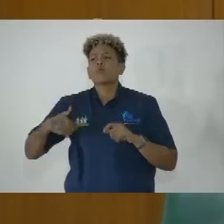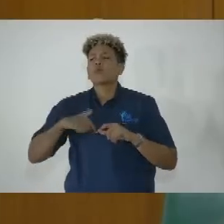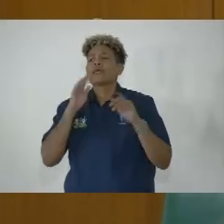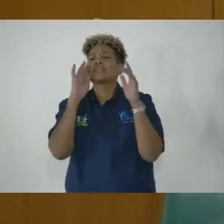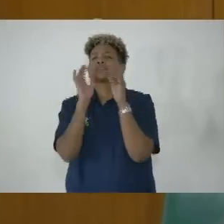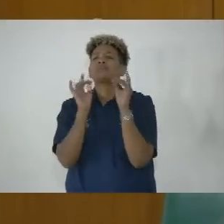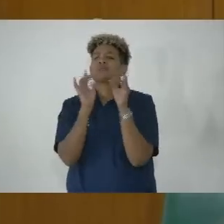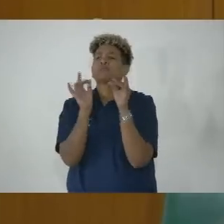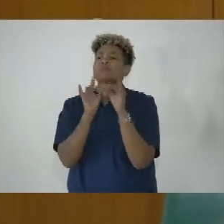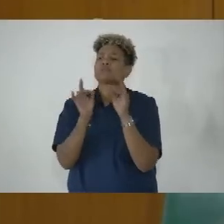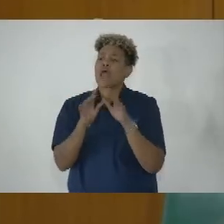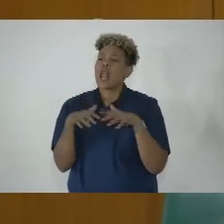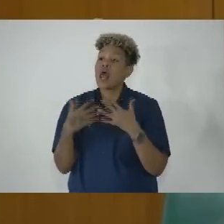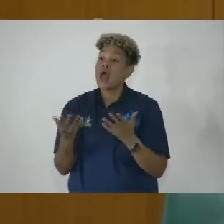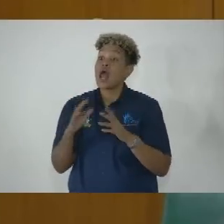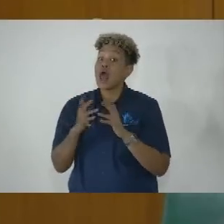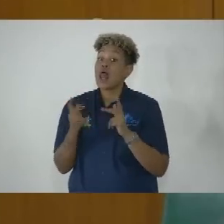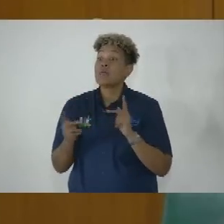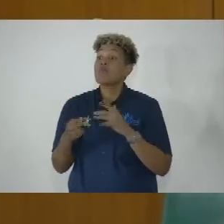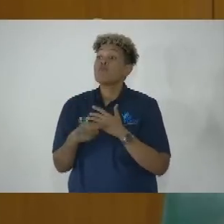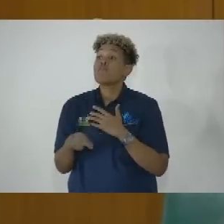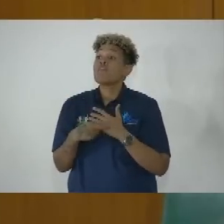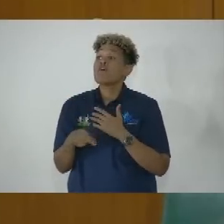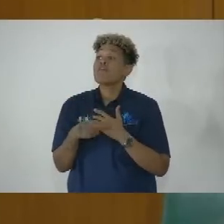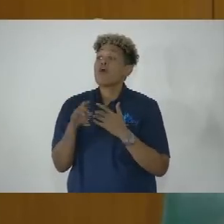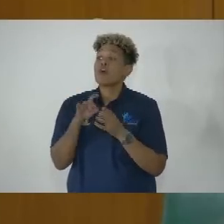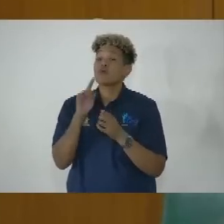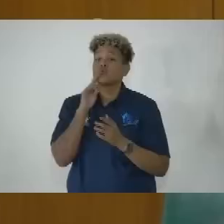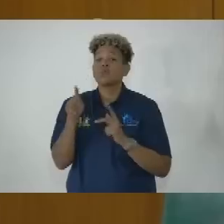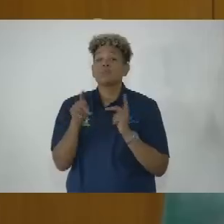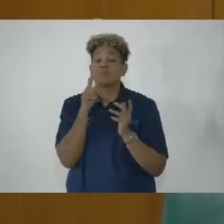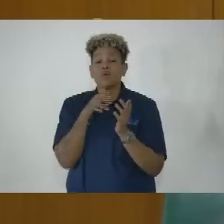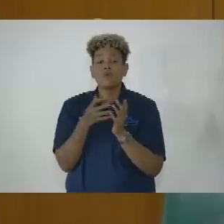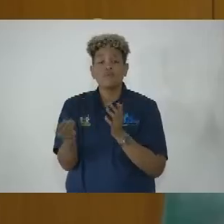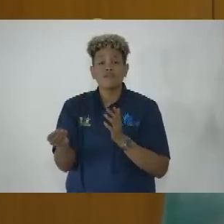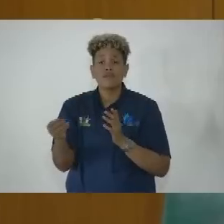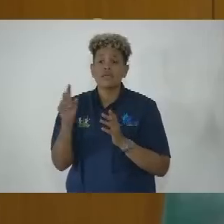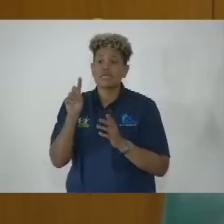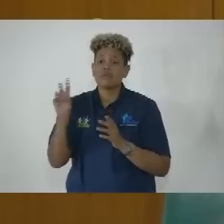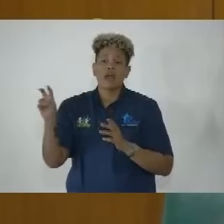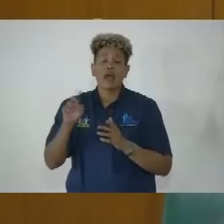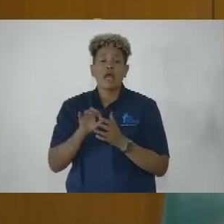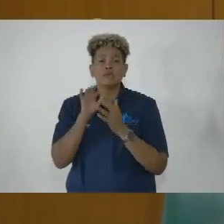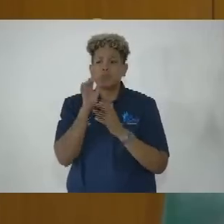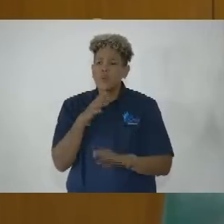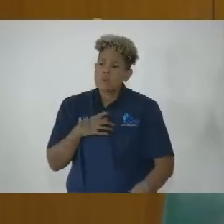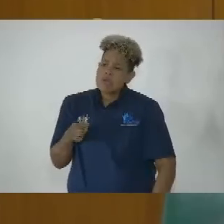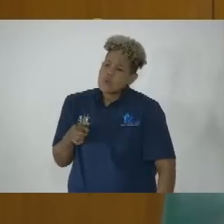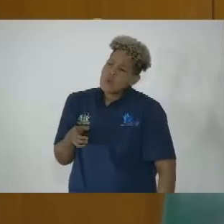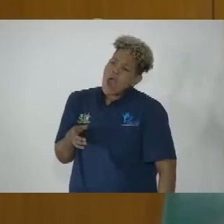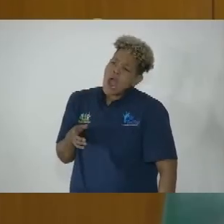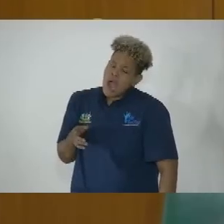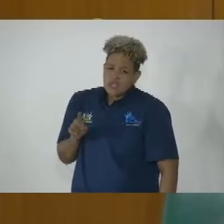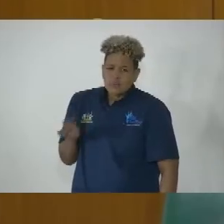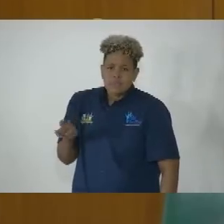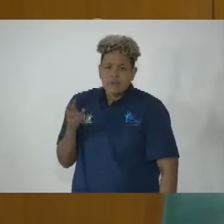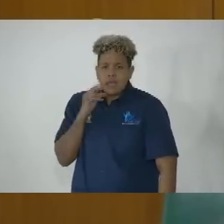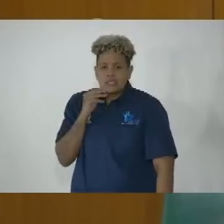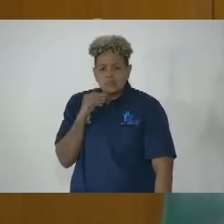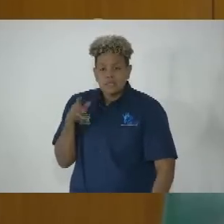a lot, and a lot of persons make reference to victims of domestic violence, especially women, who